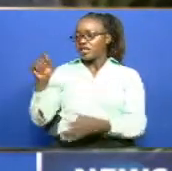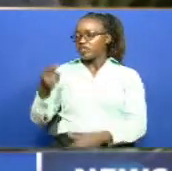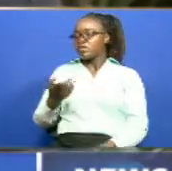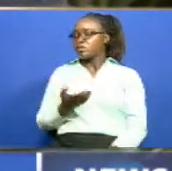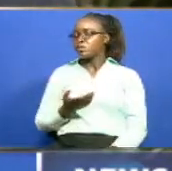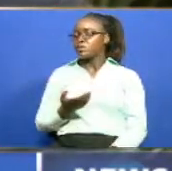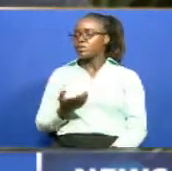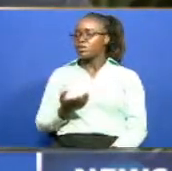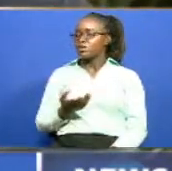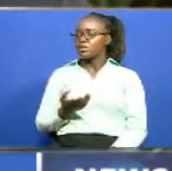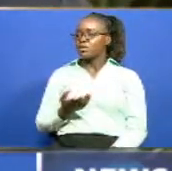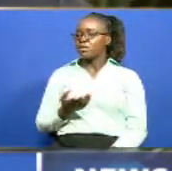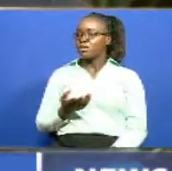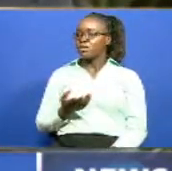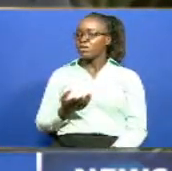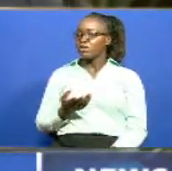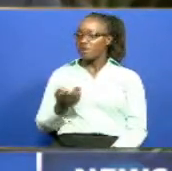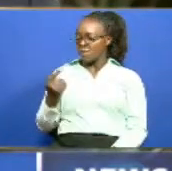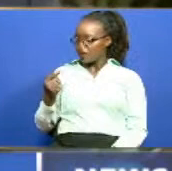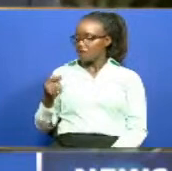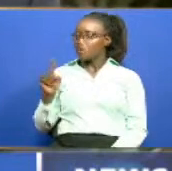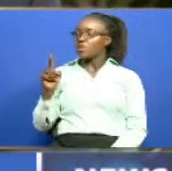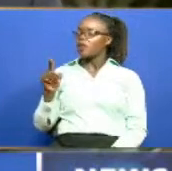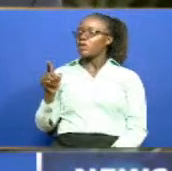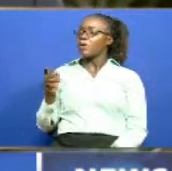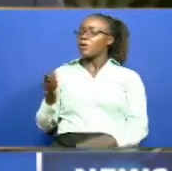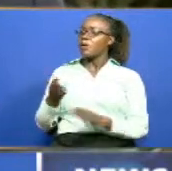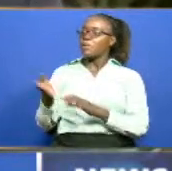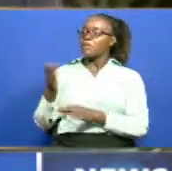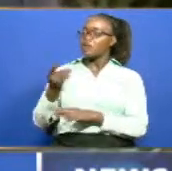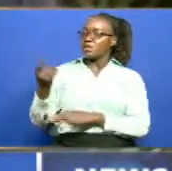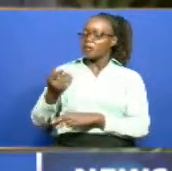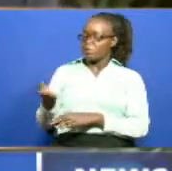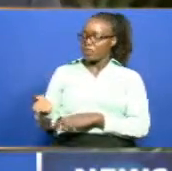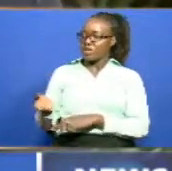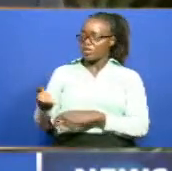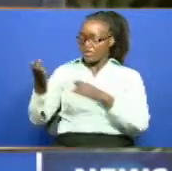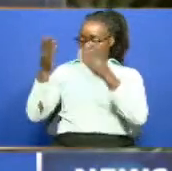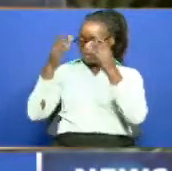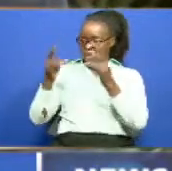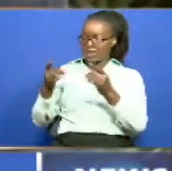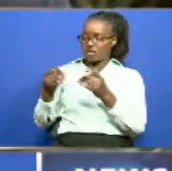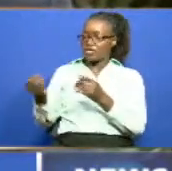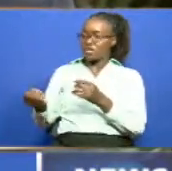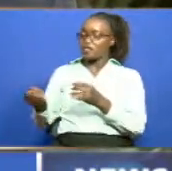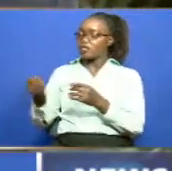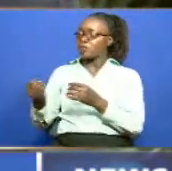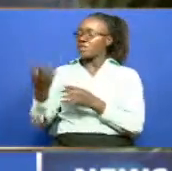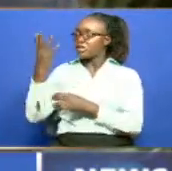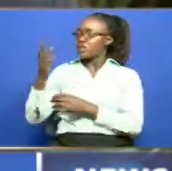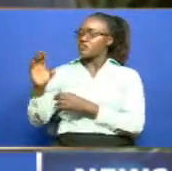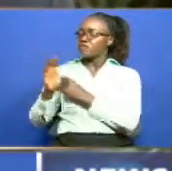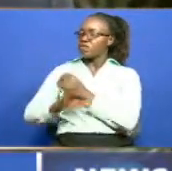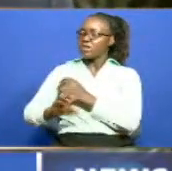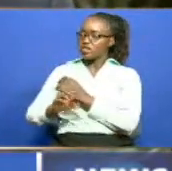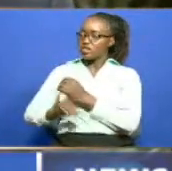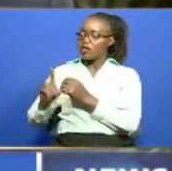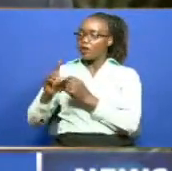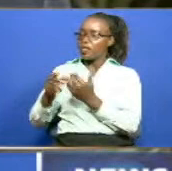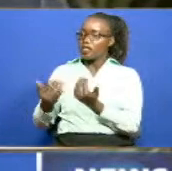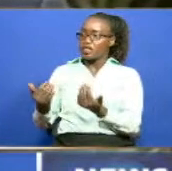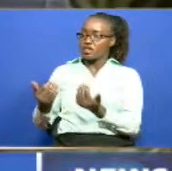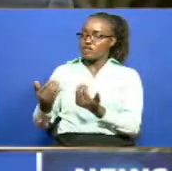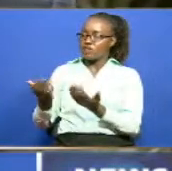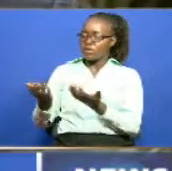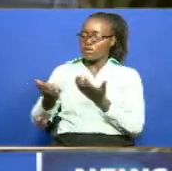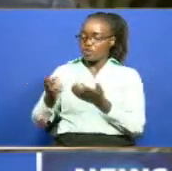a mark that even before they've come here, they've decided it's an expensive country. I think one of the things we need to be